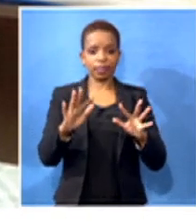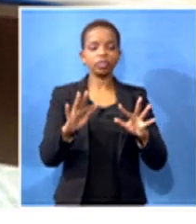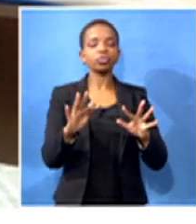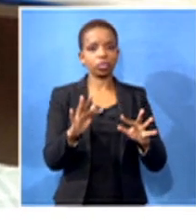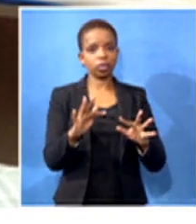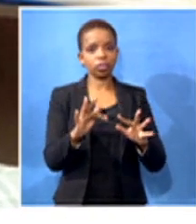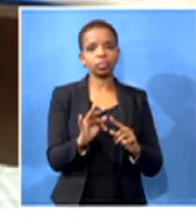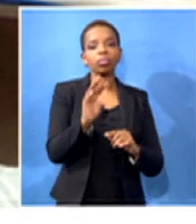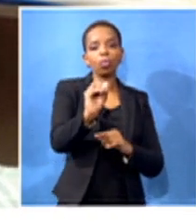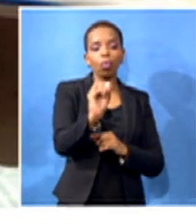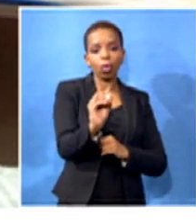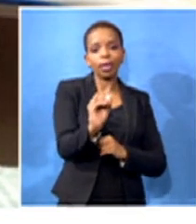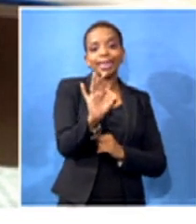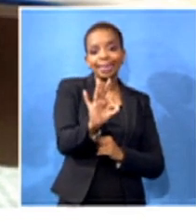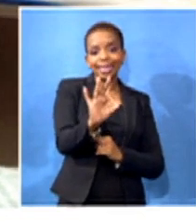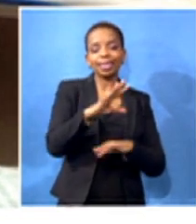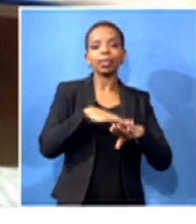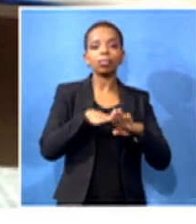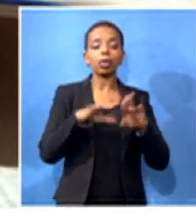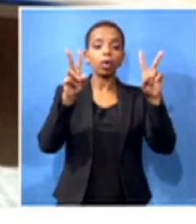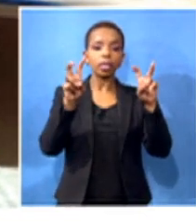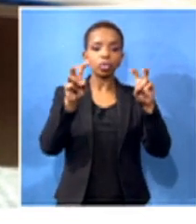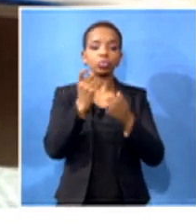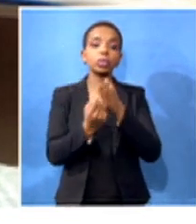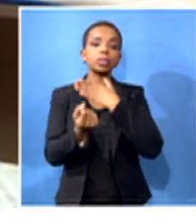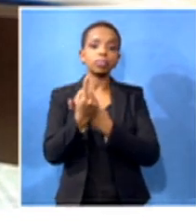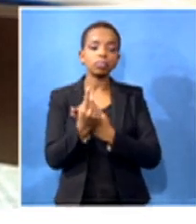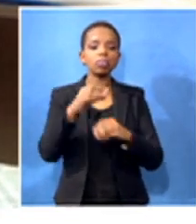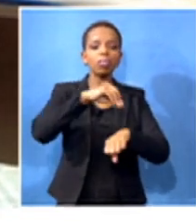There were three issues that they had raised in that school. The problem first was around